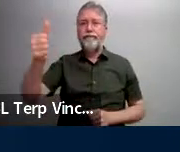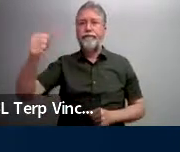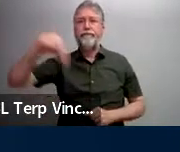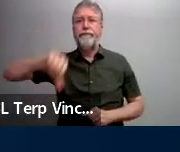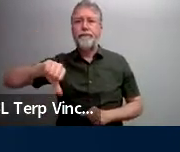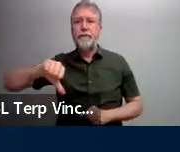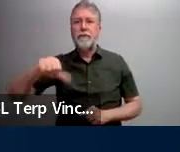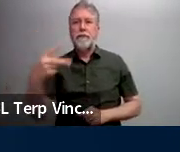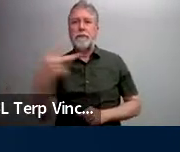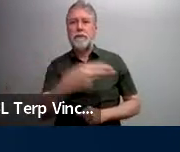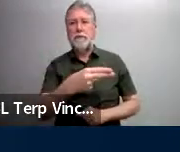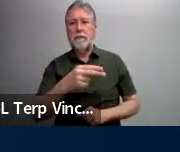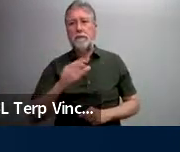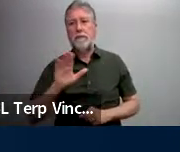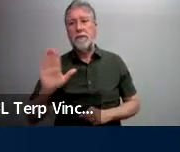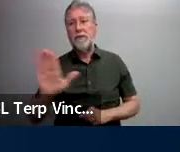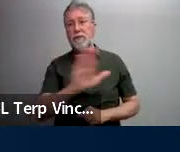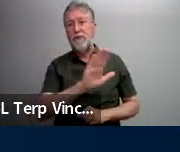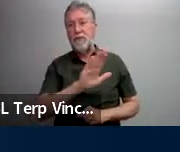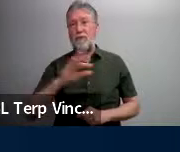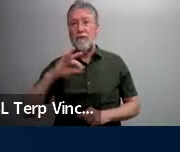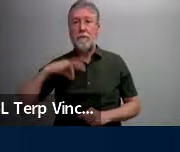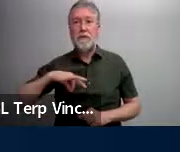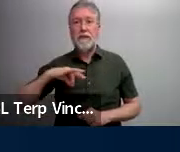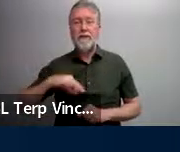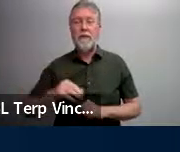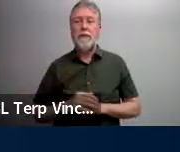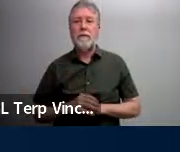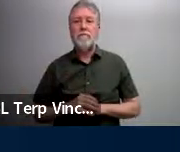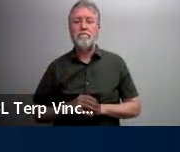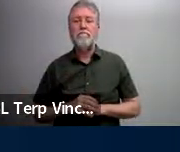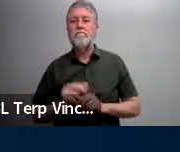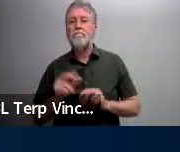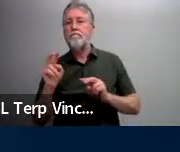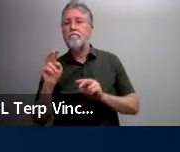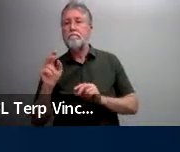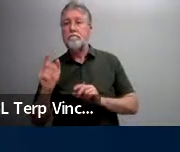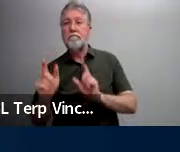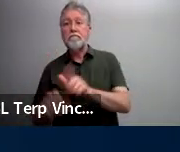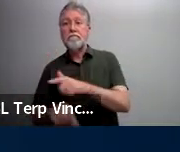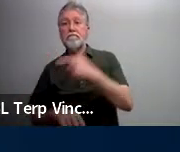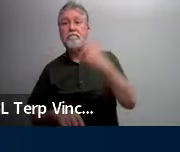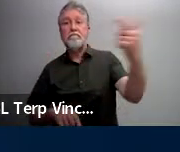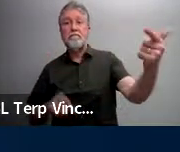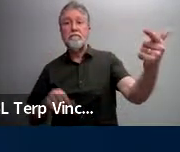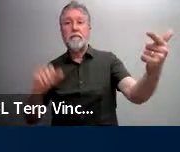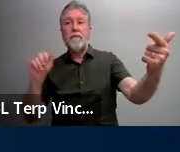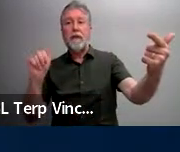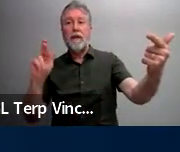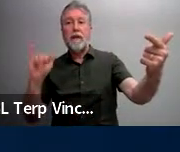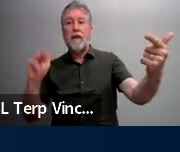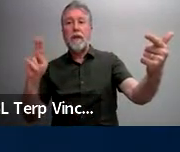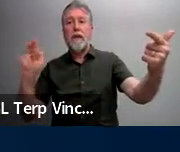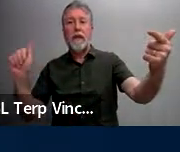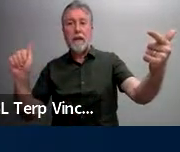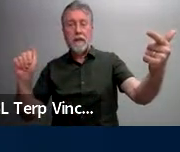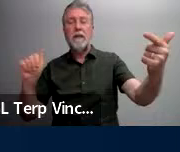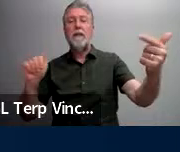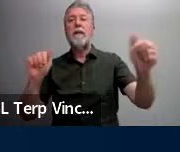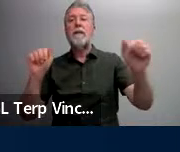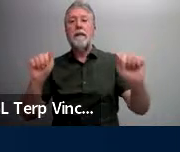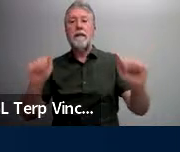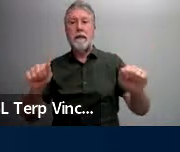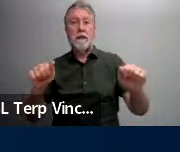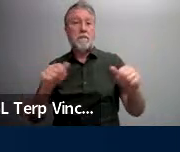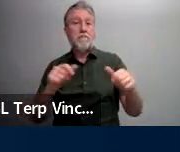And looking now forward to passing it back to Ariana so that we can actually